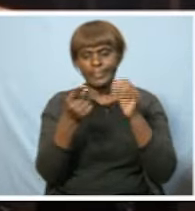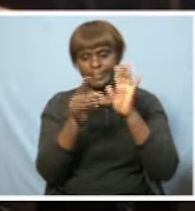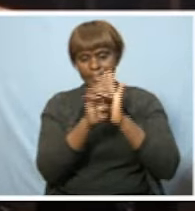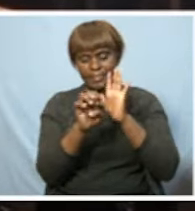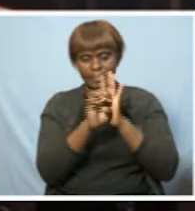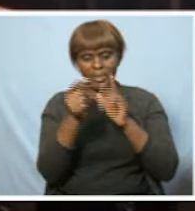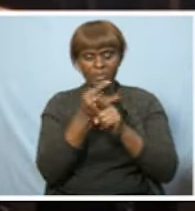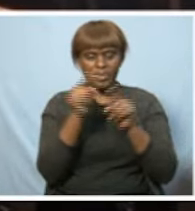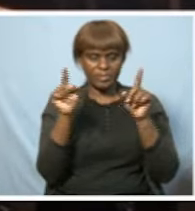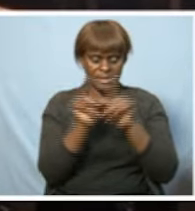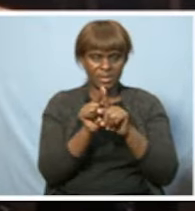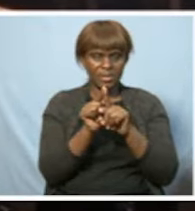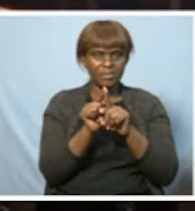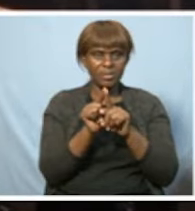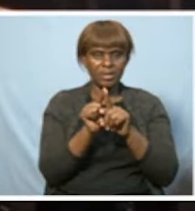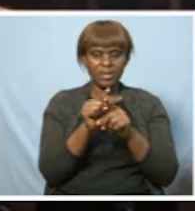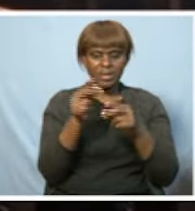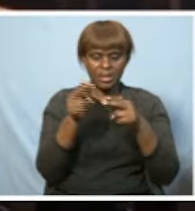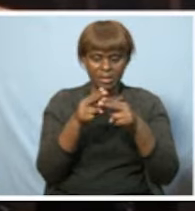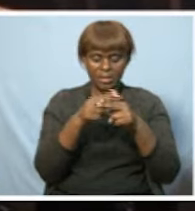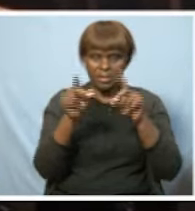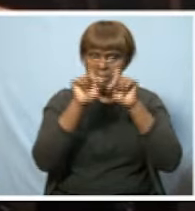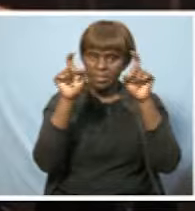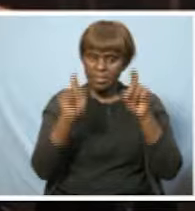same interim payment certificate number 4,